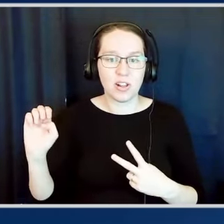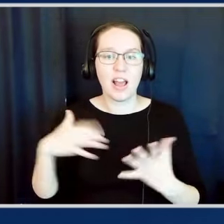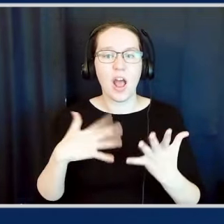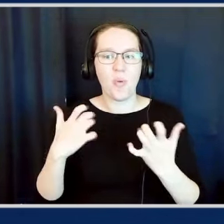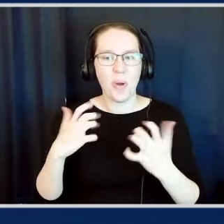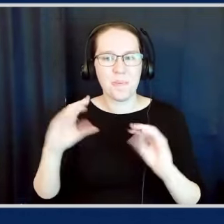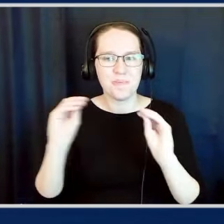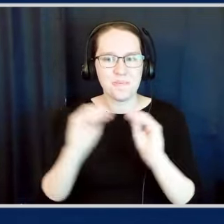want to pick your brain. I didn't realize that you had the leverage of being formerly an attorney. Once an attorney, always an attorney. But just the